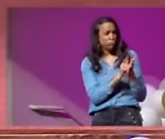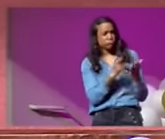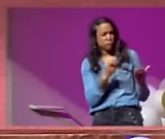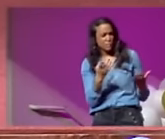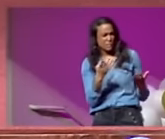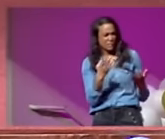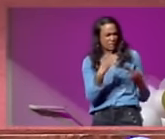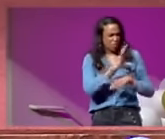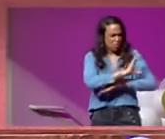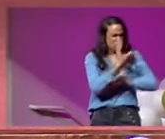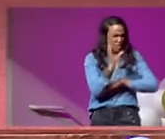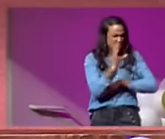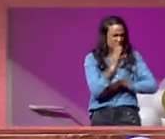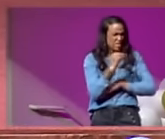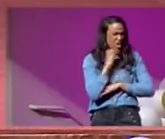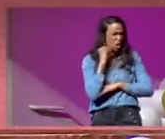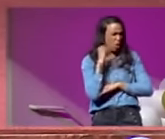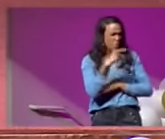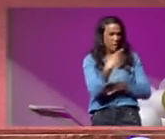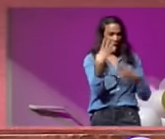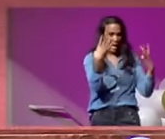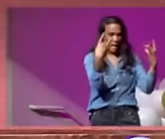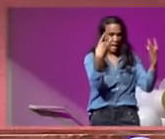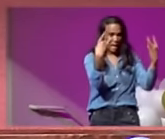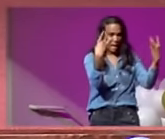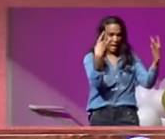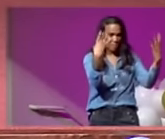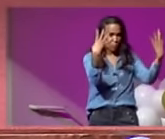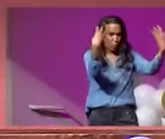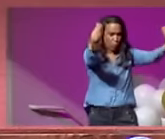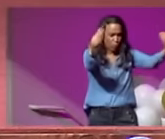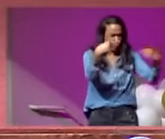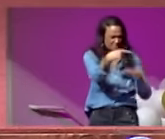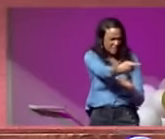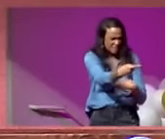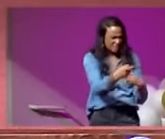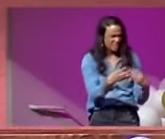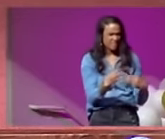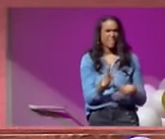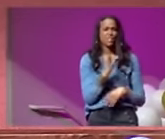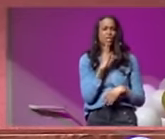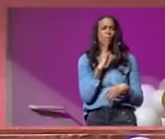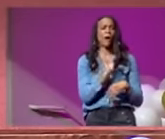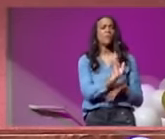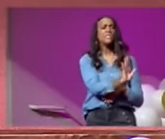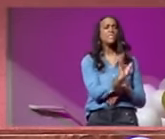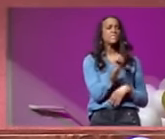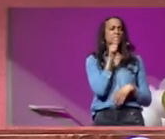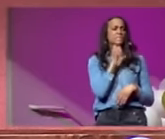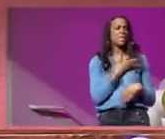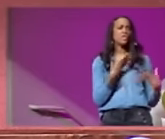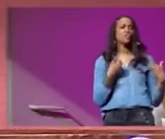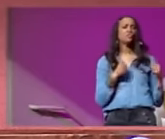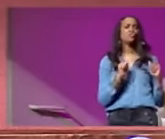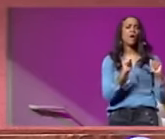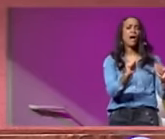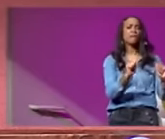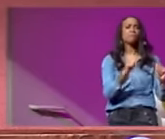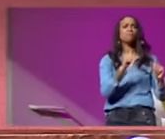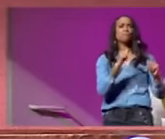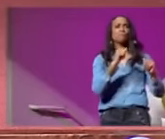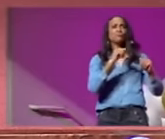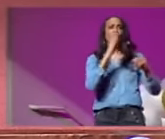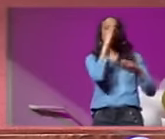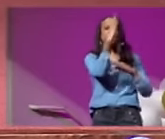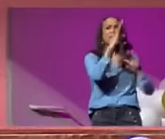in the dark. Listen to Chris as Chris talks about his son who was trying to make a wonderful